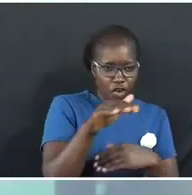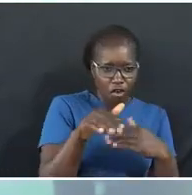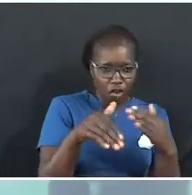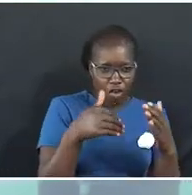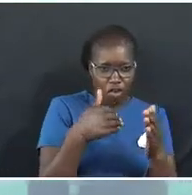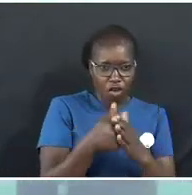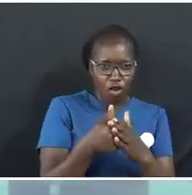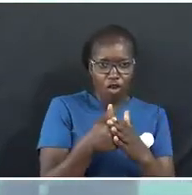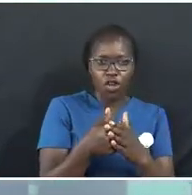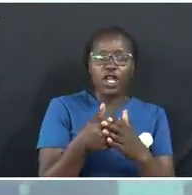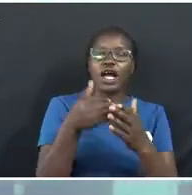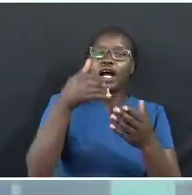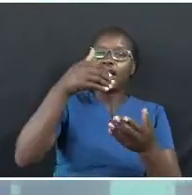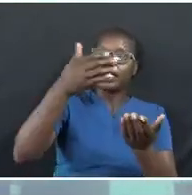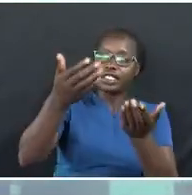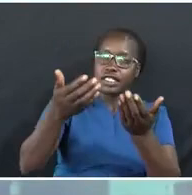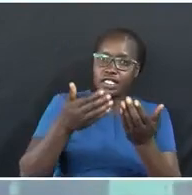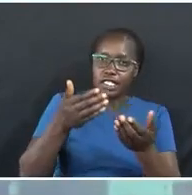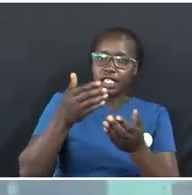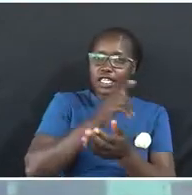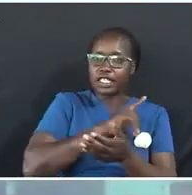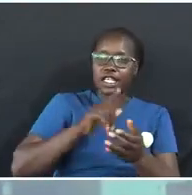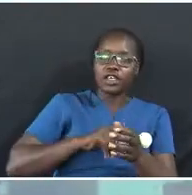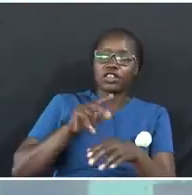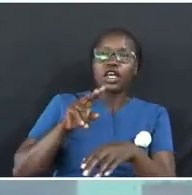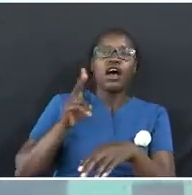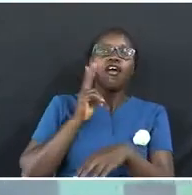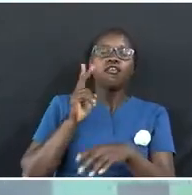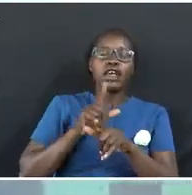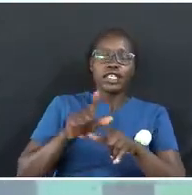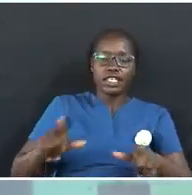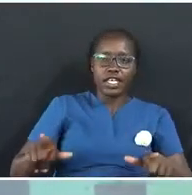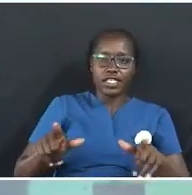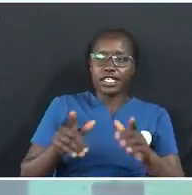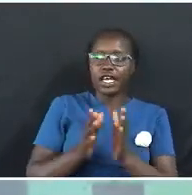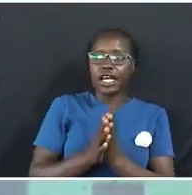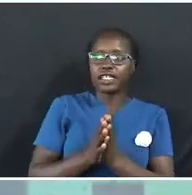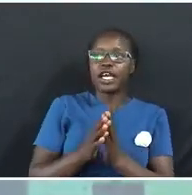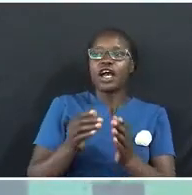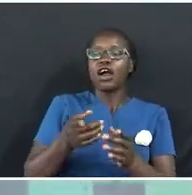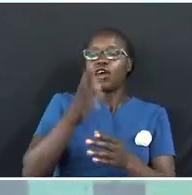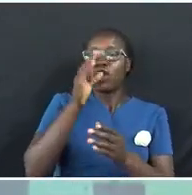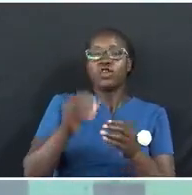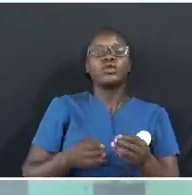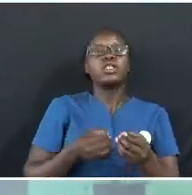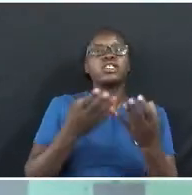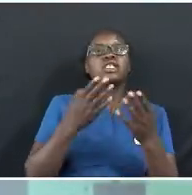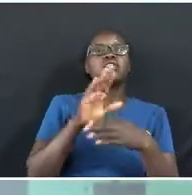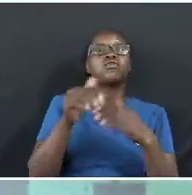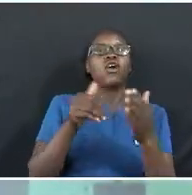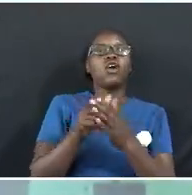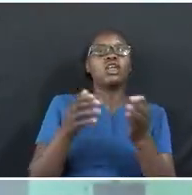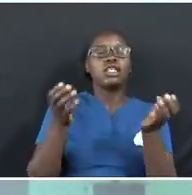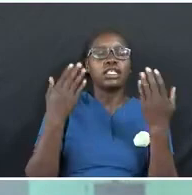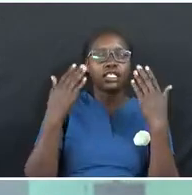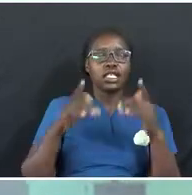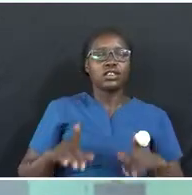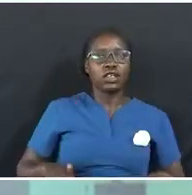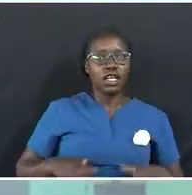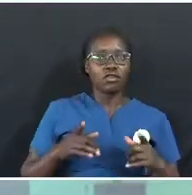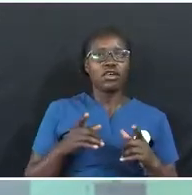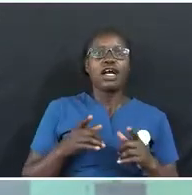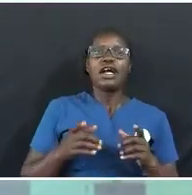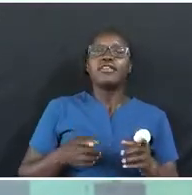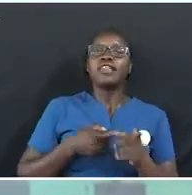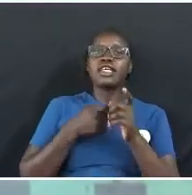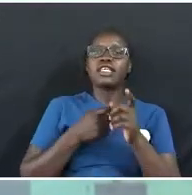in the Lord's vineyard. And the reward is one eternal life. Praise God. The reward is one